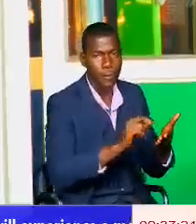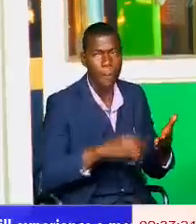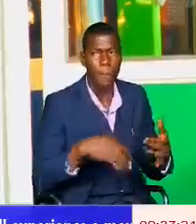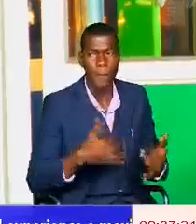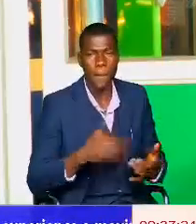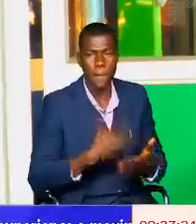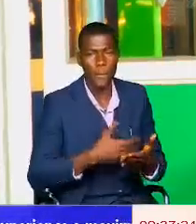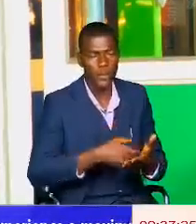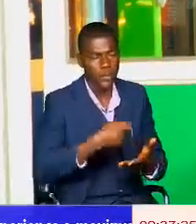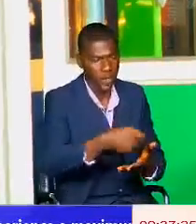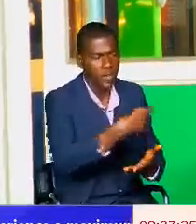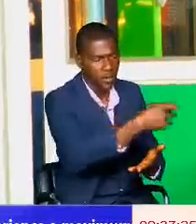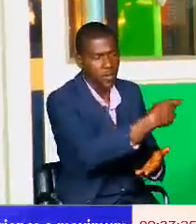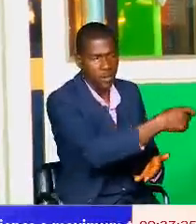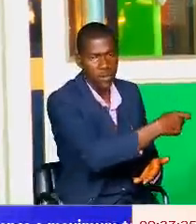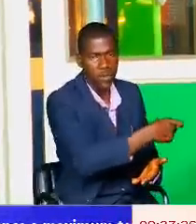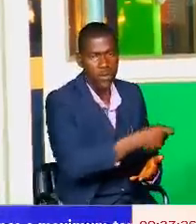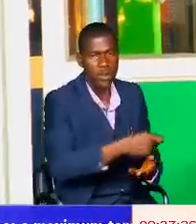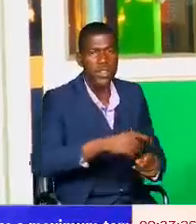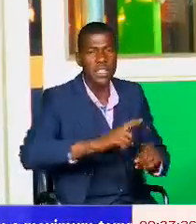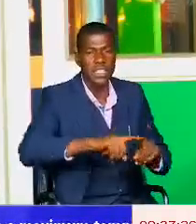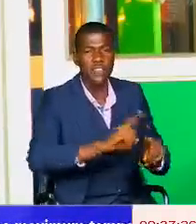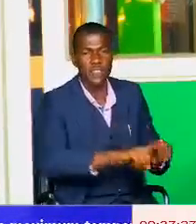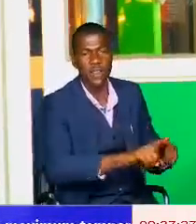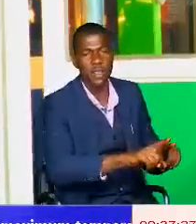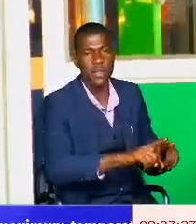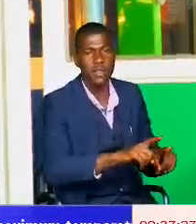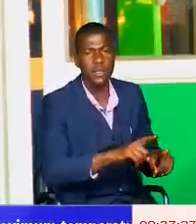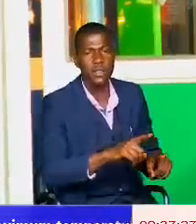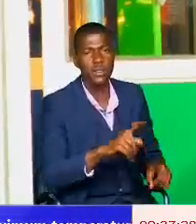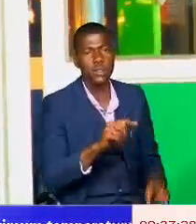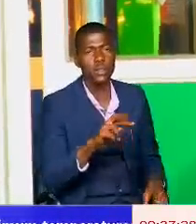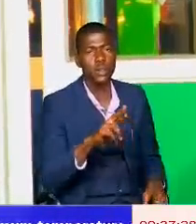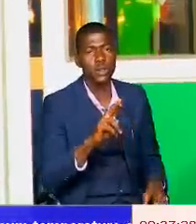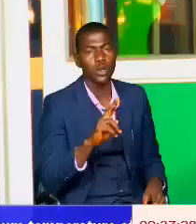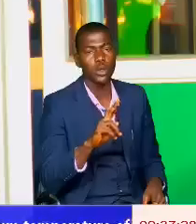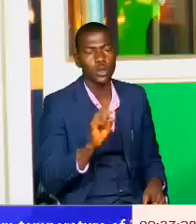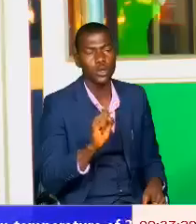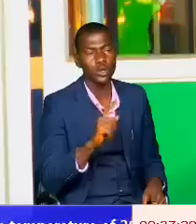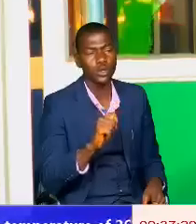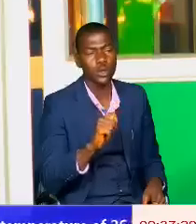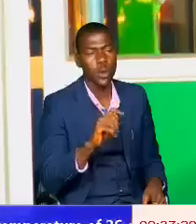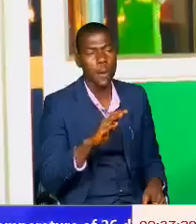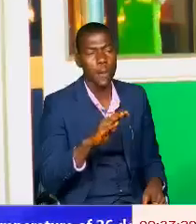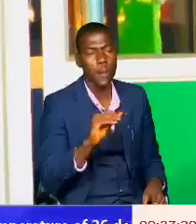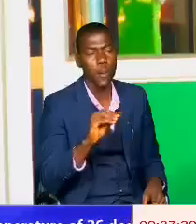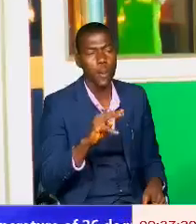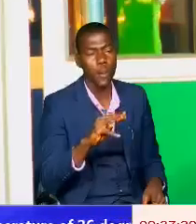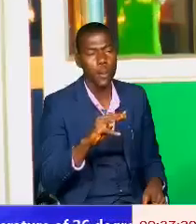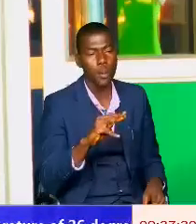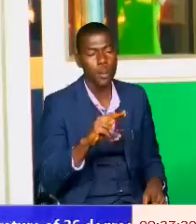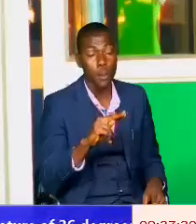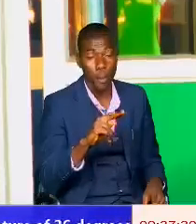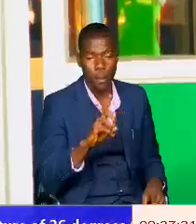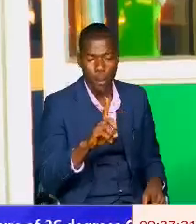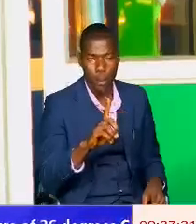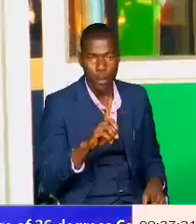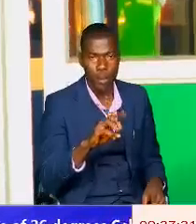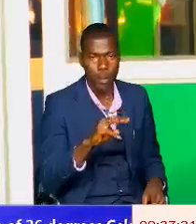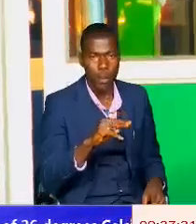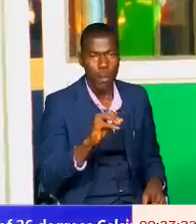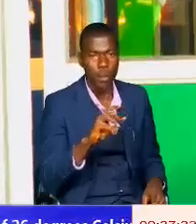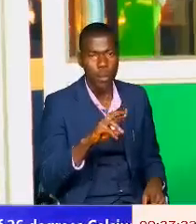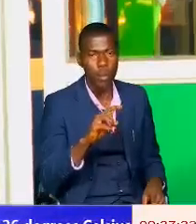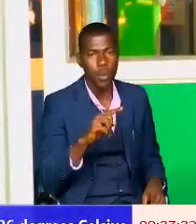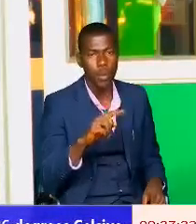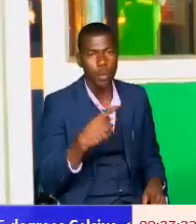money was disbursed to Trust Bond Mortgage Bank. So from Trust Bond Mortgage Bank, they credited